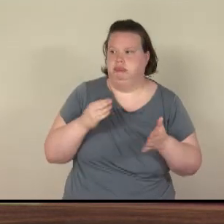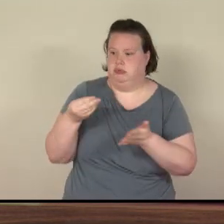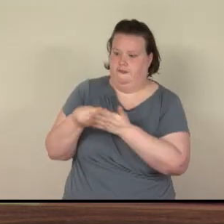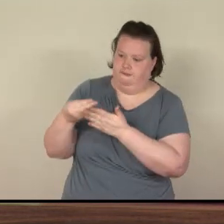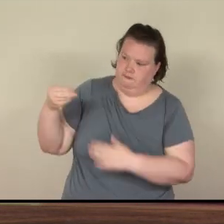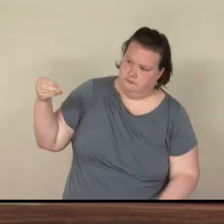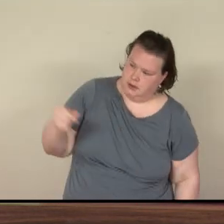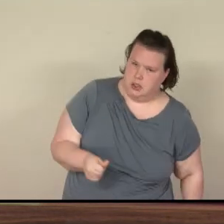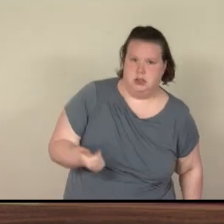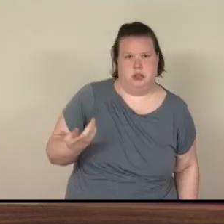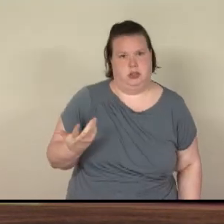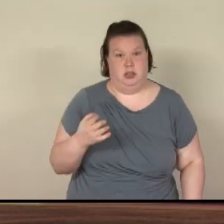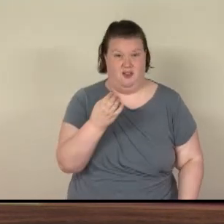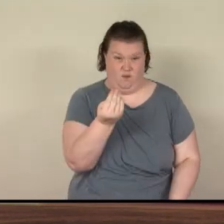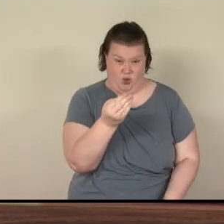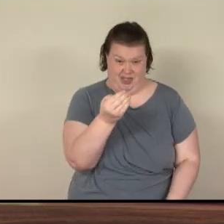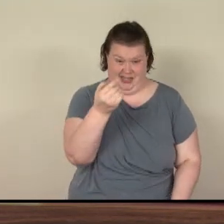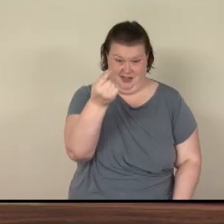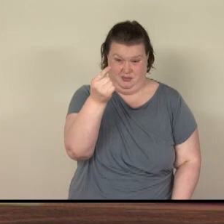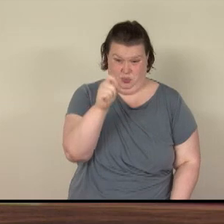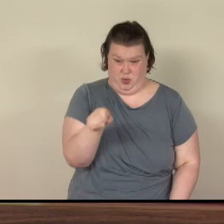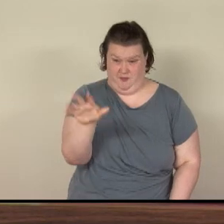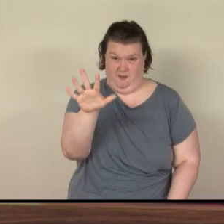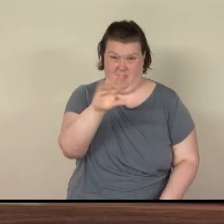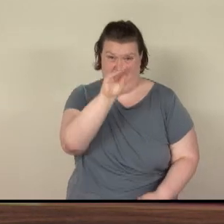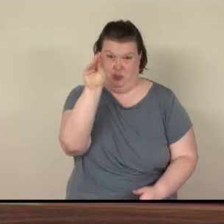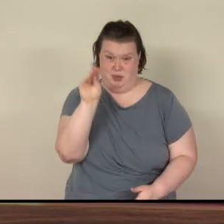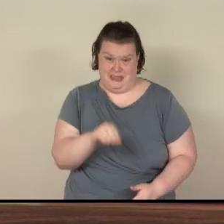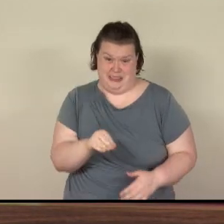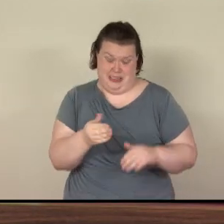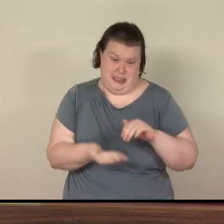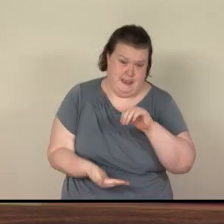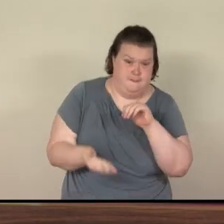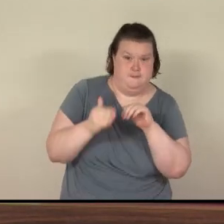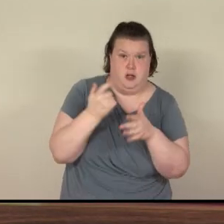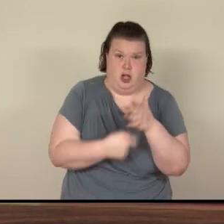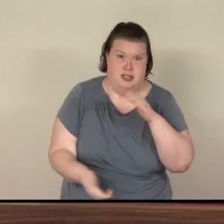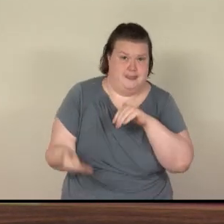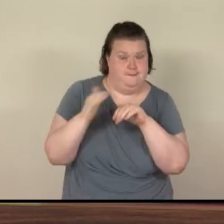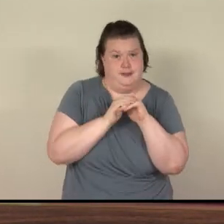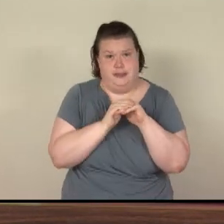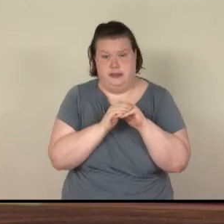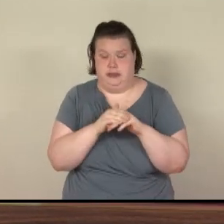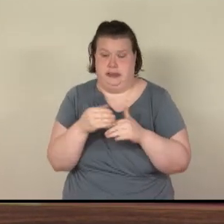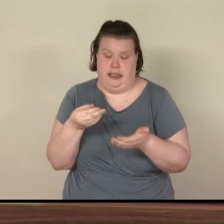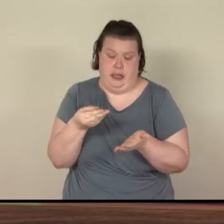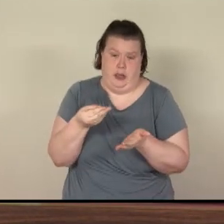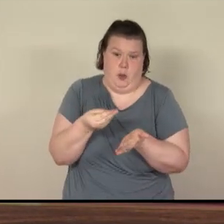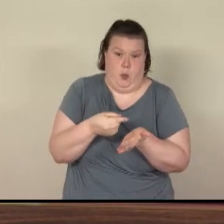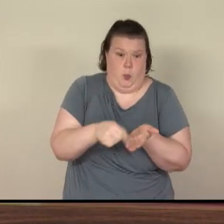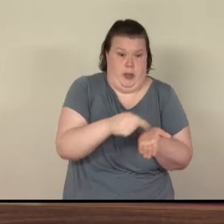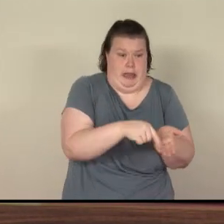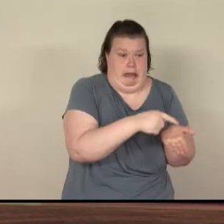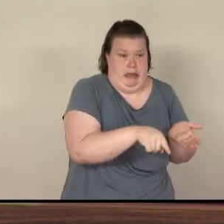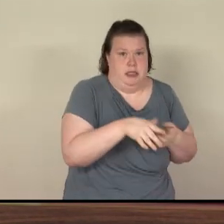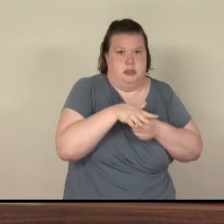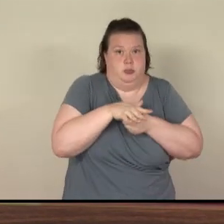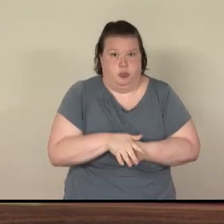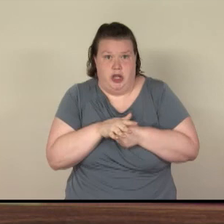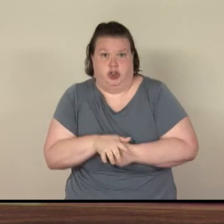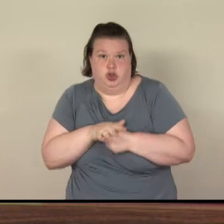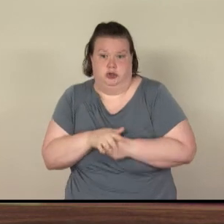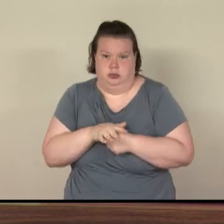the 14.5% inflation and wage pressures that we've had for every role, from custodian to